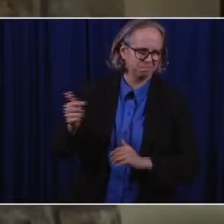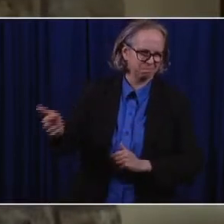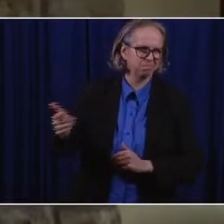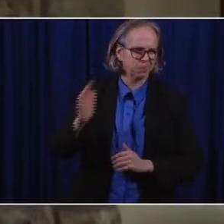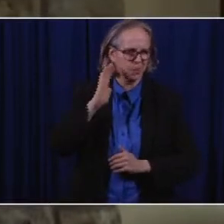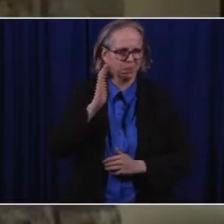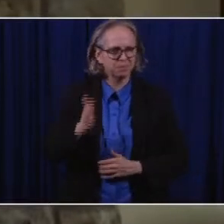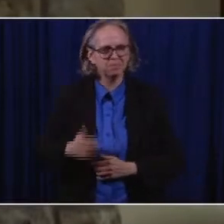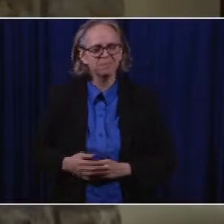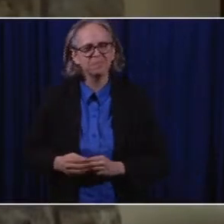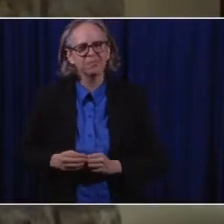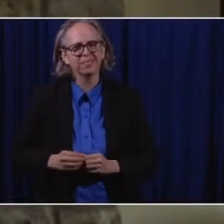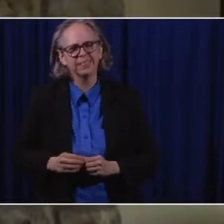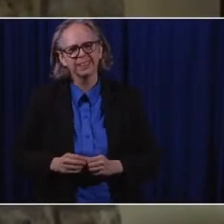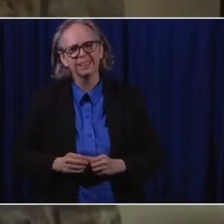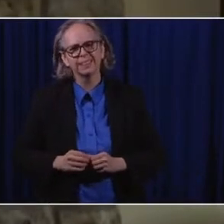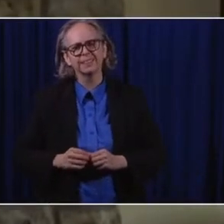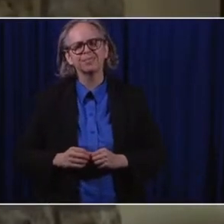told is, the